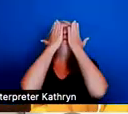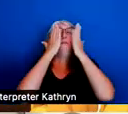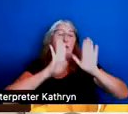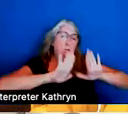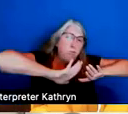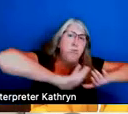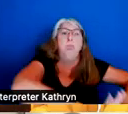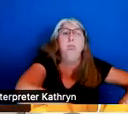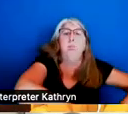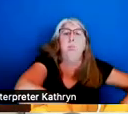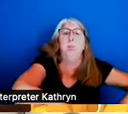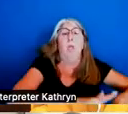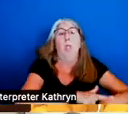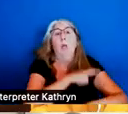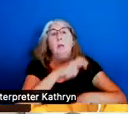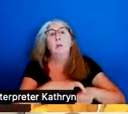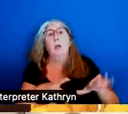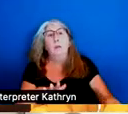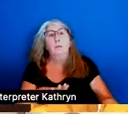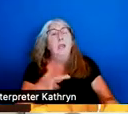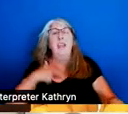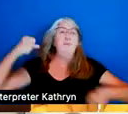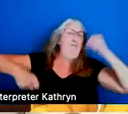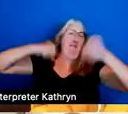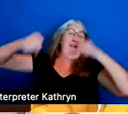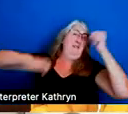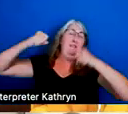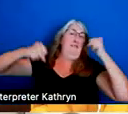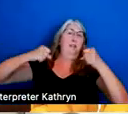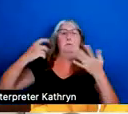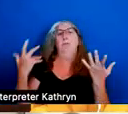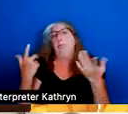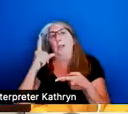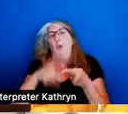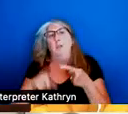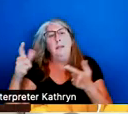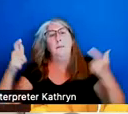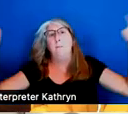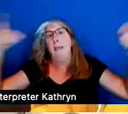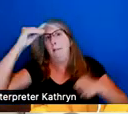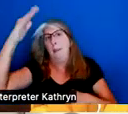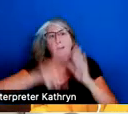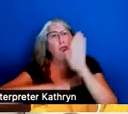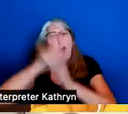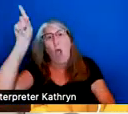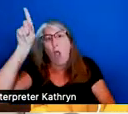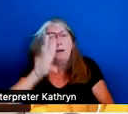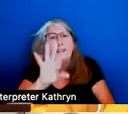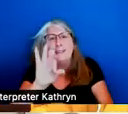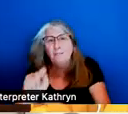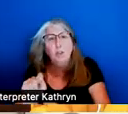long time. Of course I fight back, but I couldn't. He was a 6-foot man, very tall,